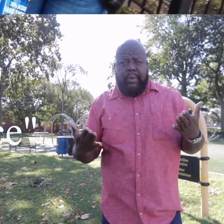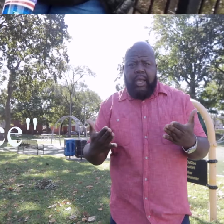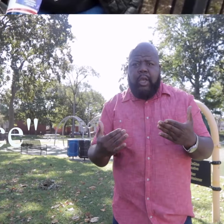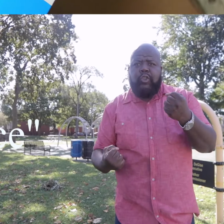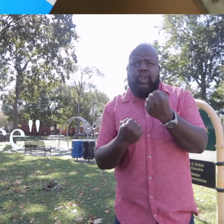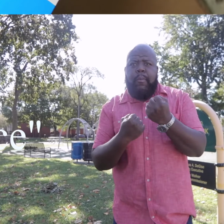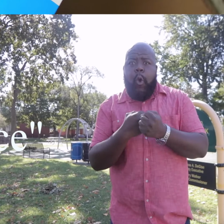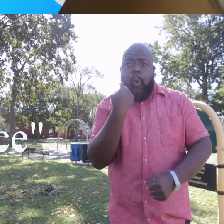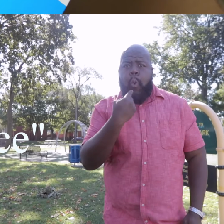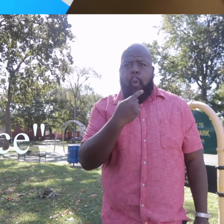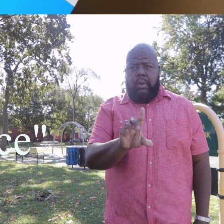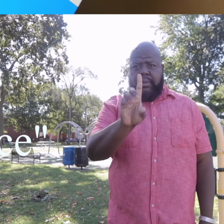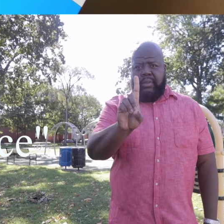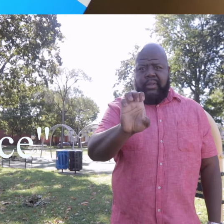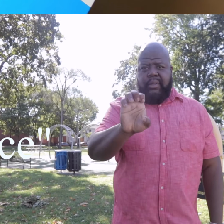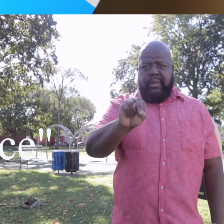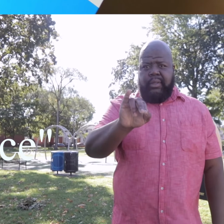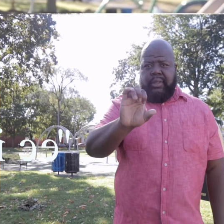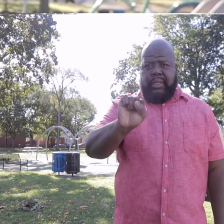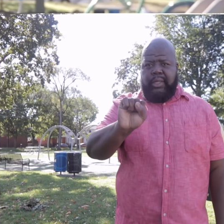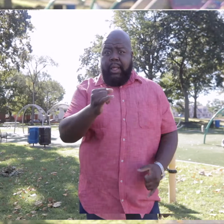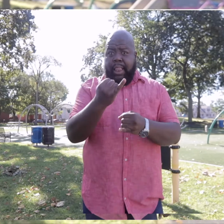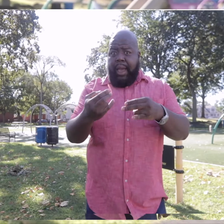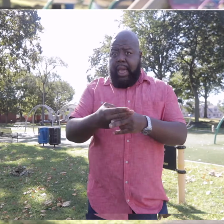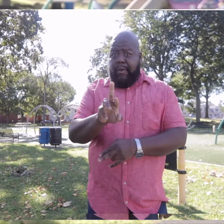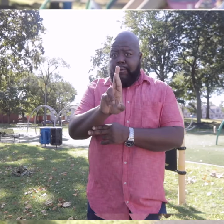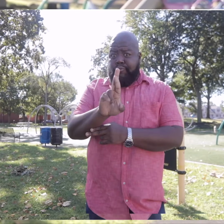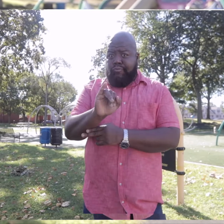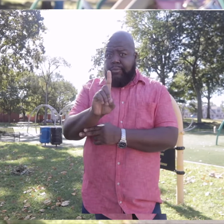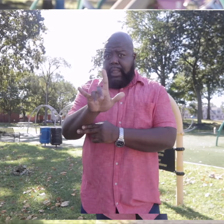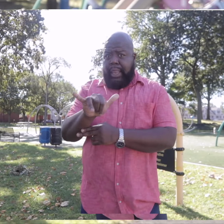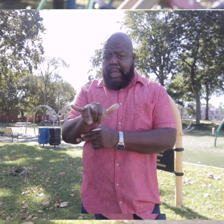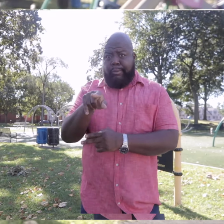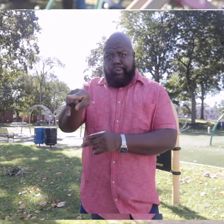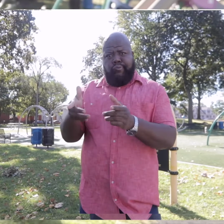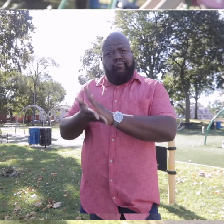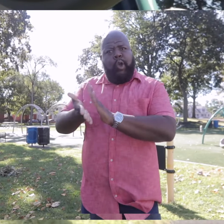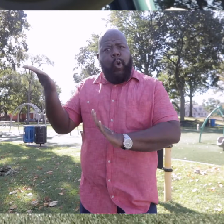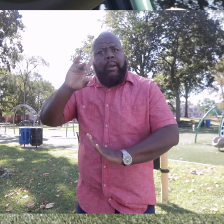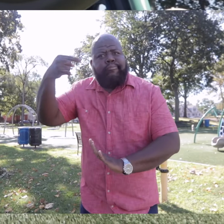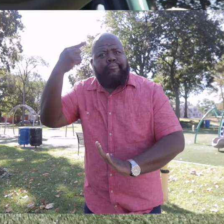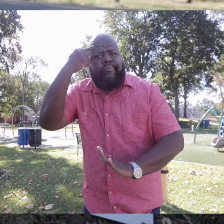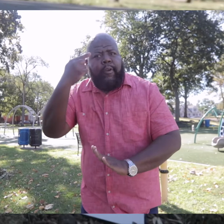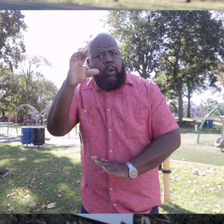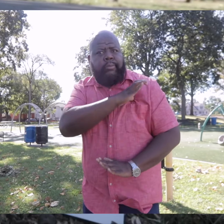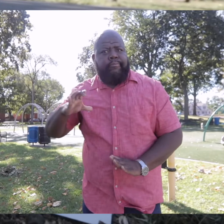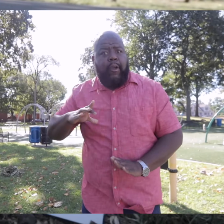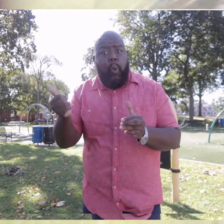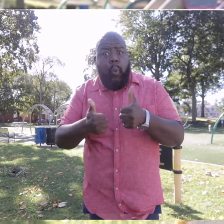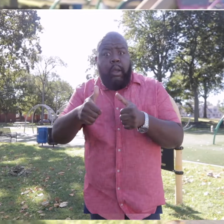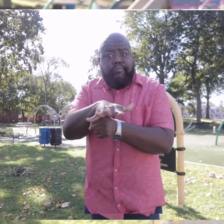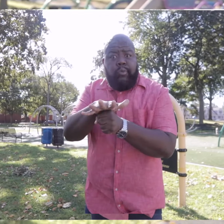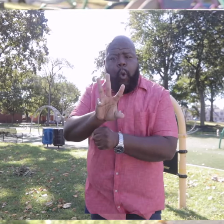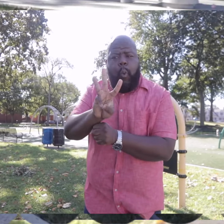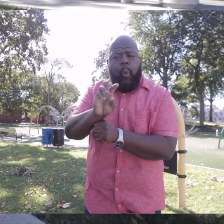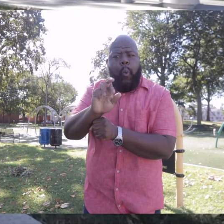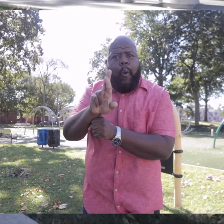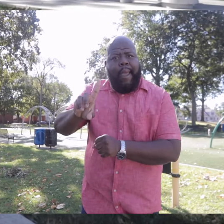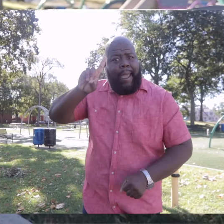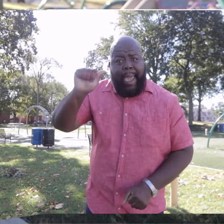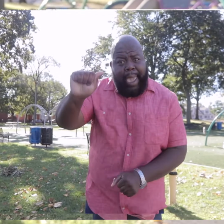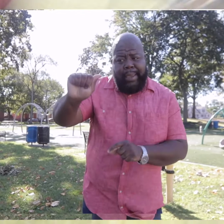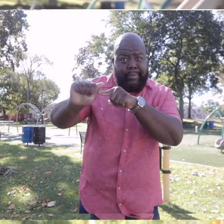council for a second term. The reason why I'm supporting her is, number one, safety for children. Number two, for senior